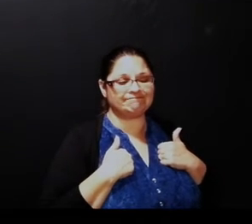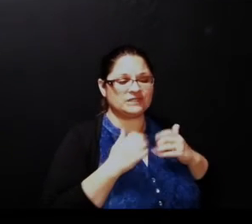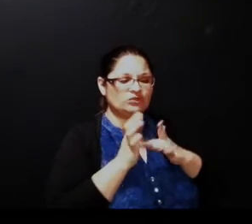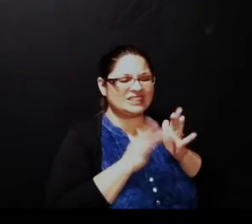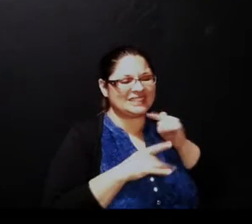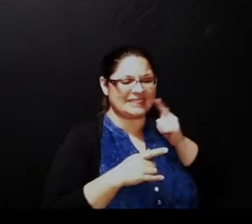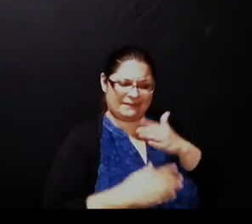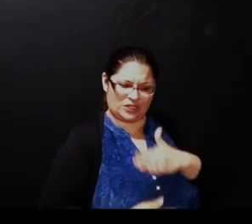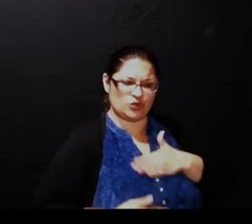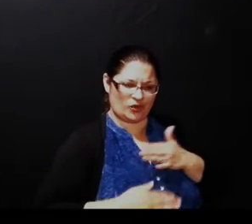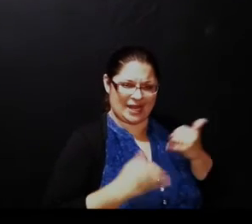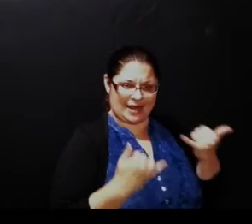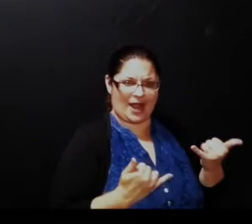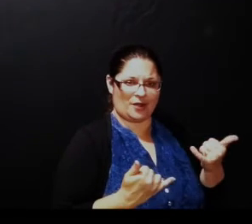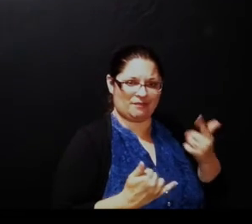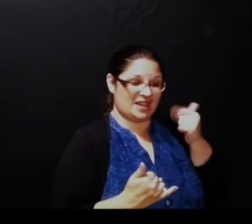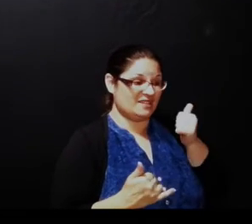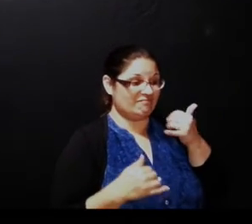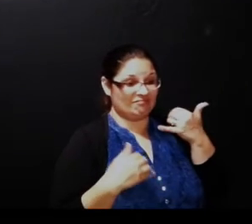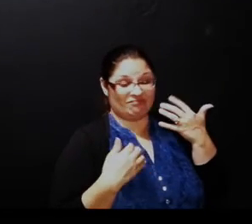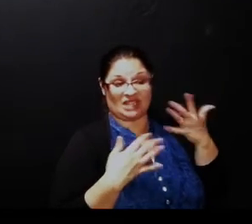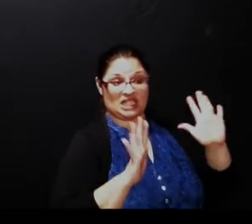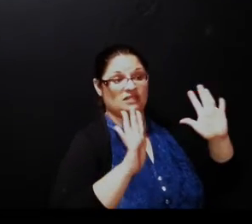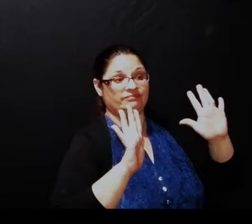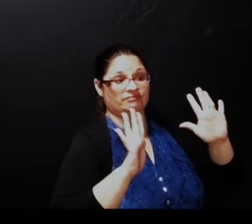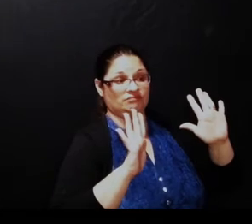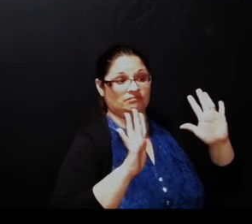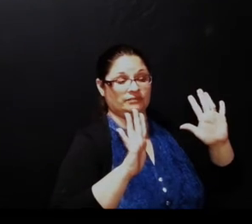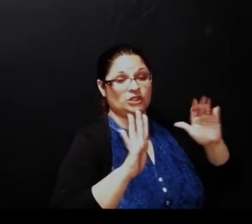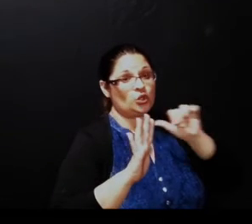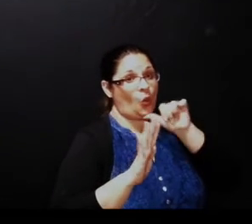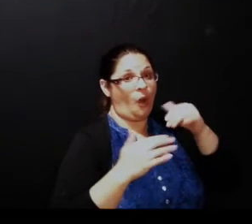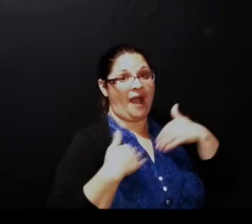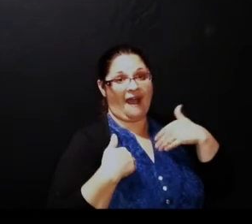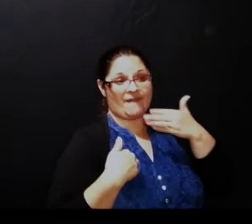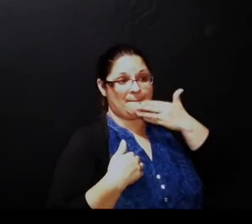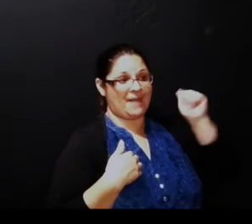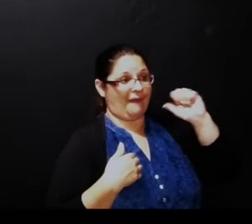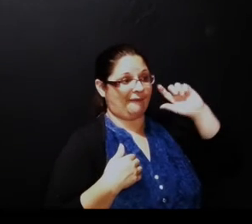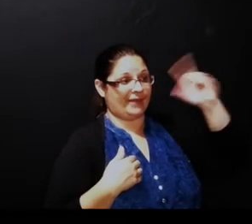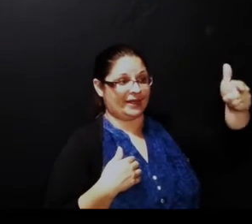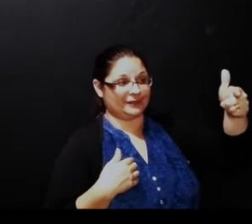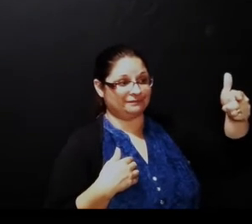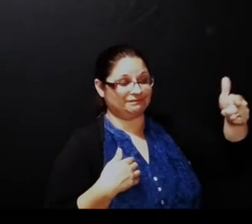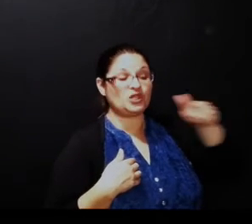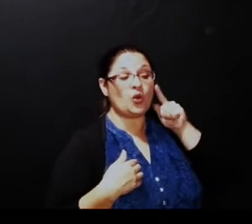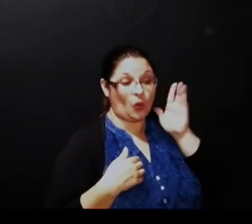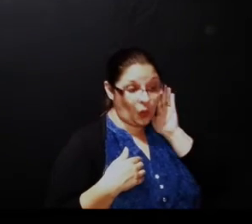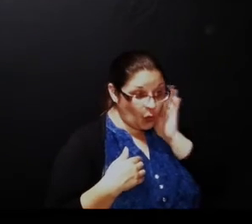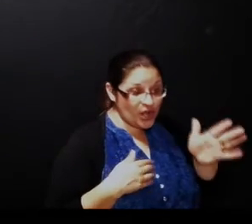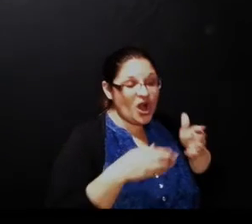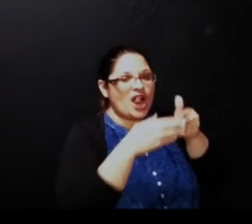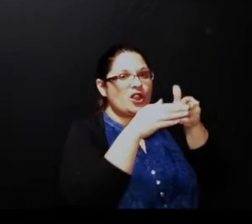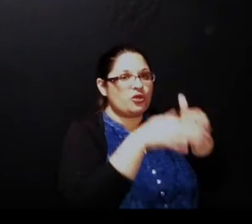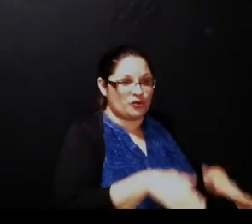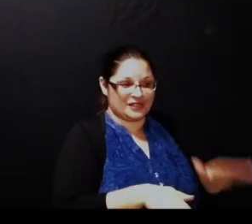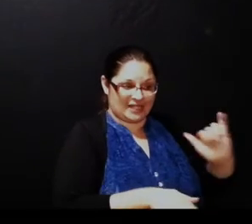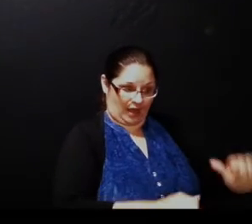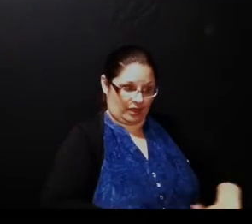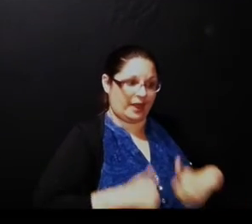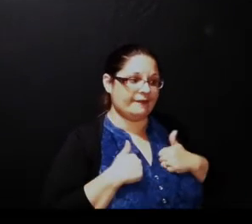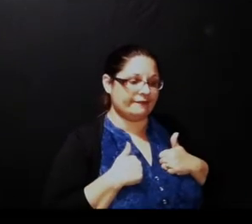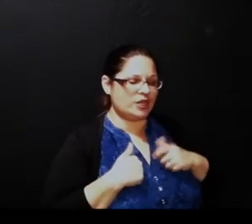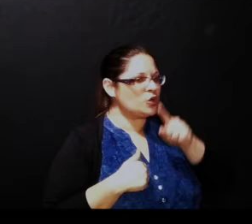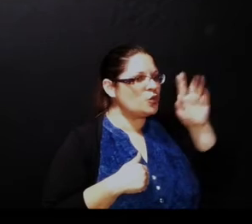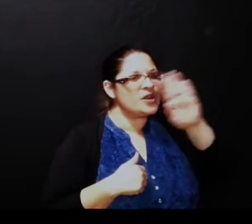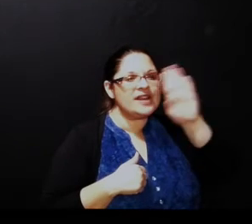life now because it's the best you'll ever have for all eternity. You will lose it. And it will never be restored